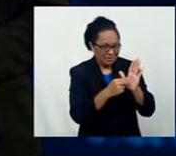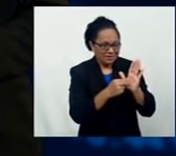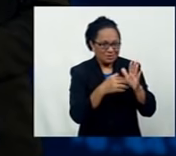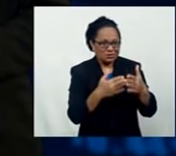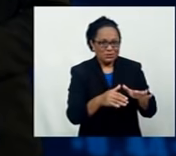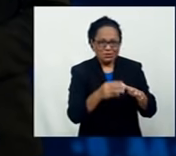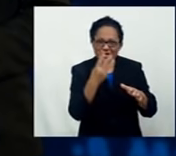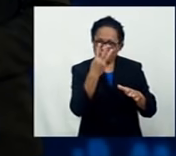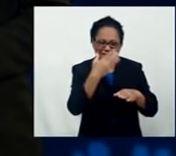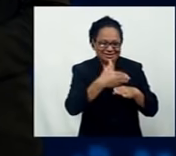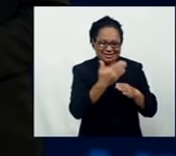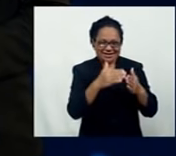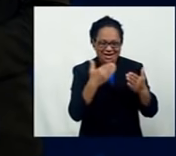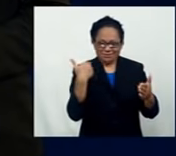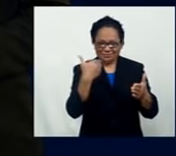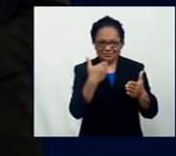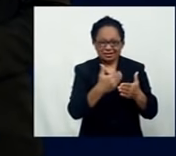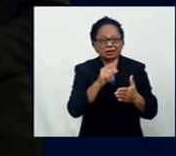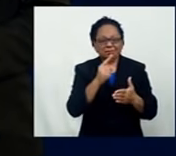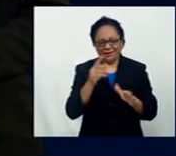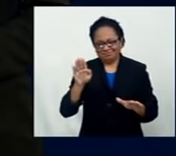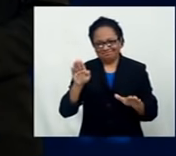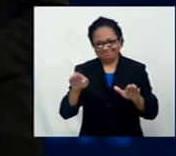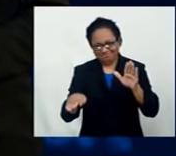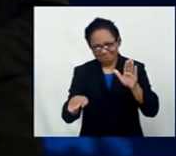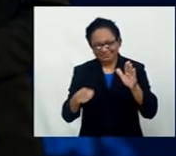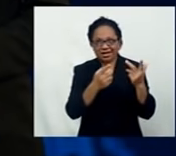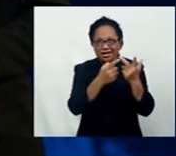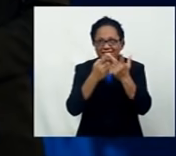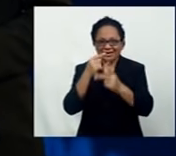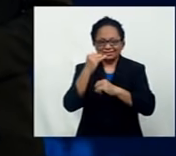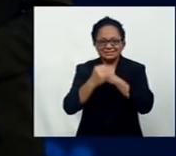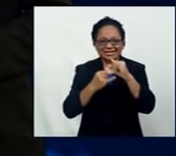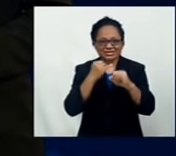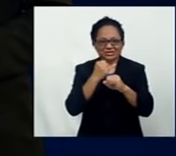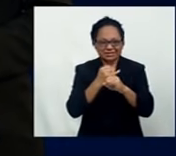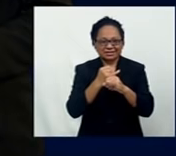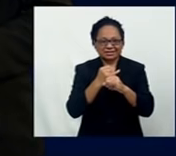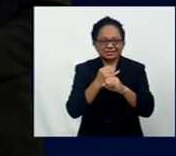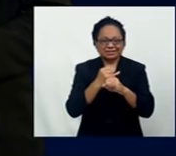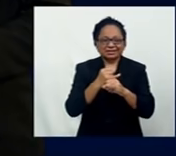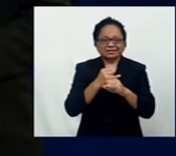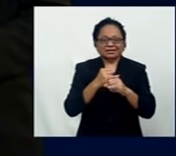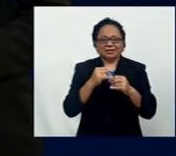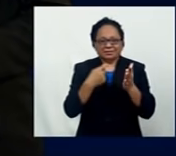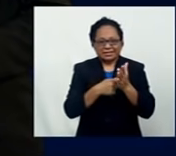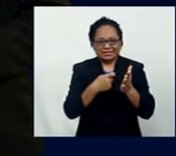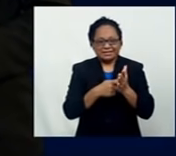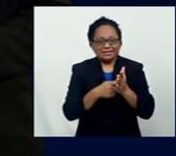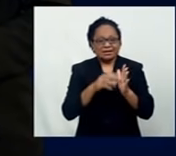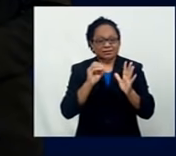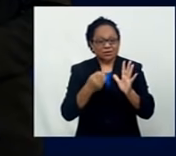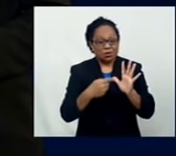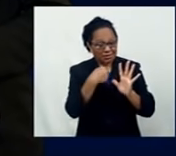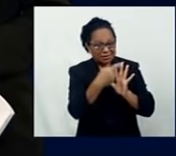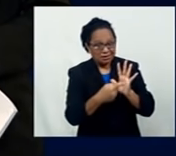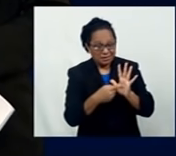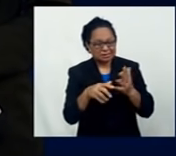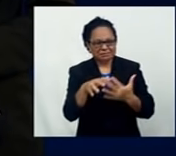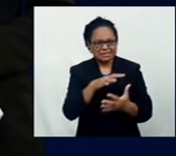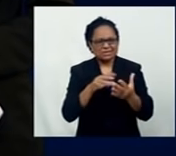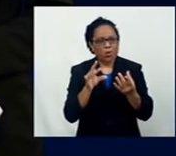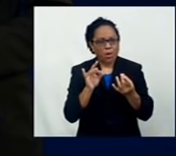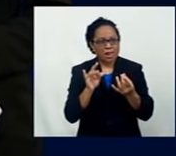straight day, but lost ground against the other international currencies we cover. Prices on the commodities market were mixed. Crude oil dropped